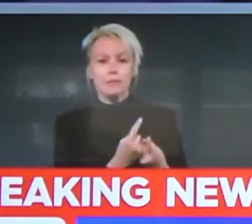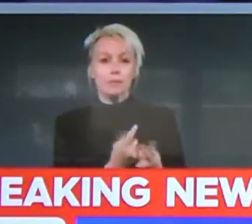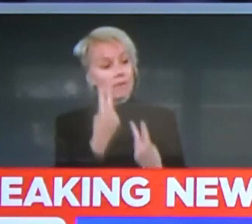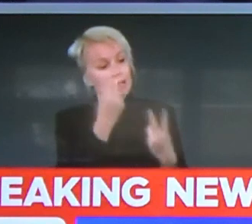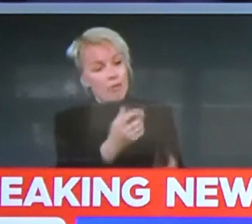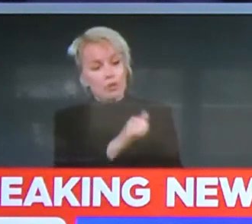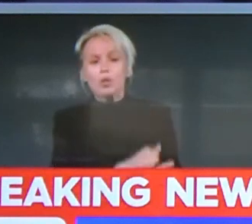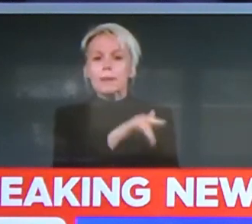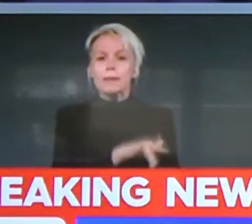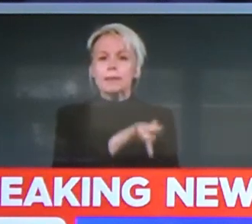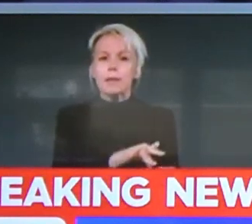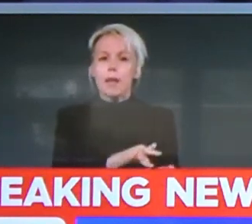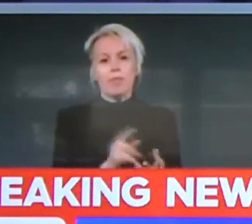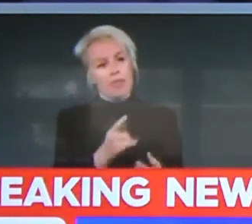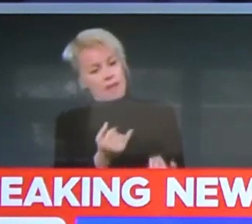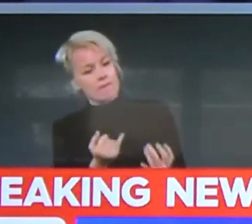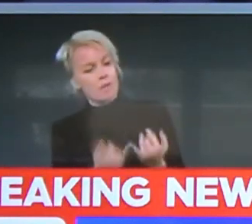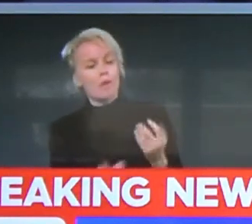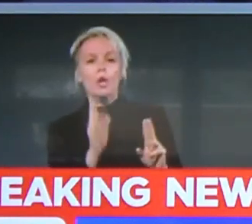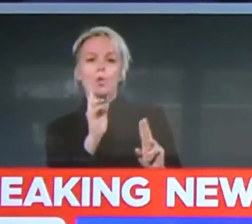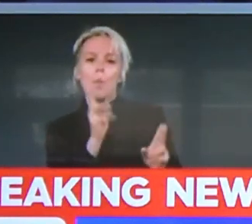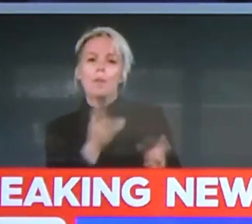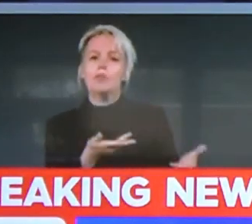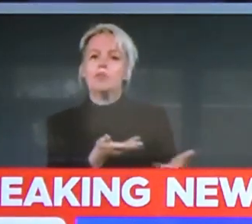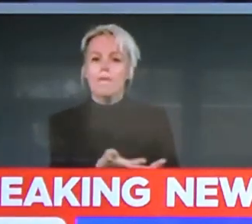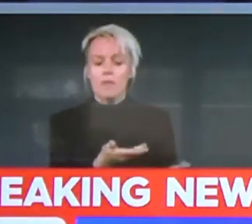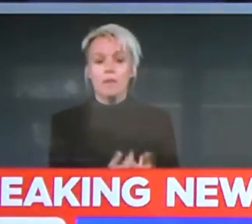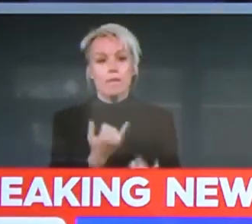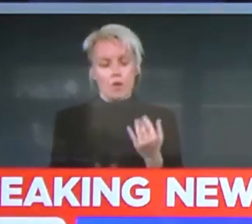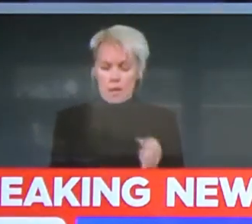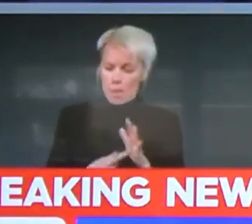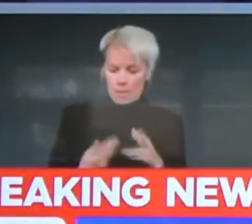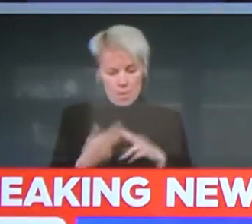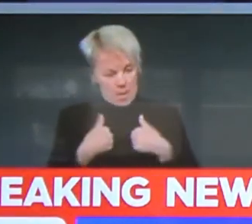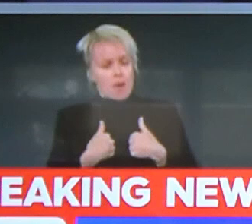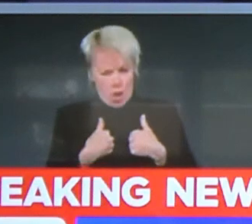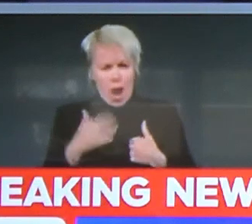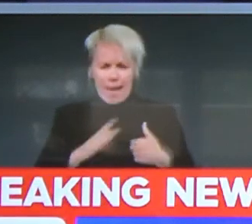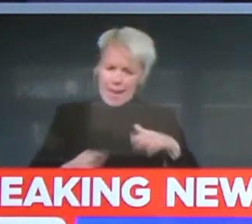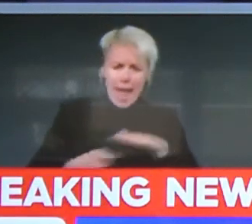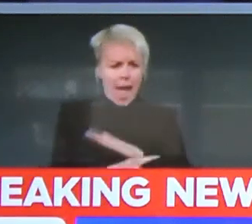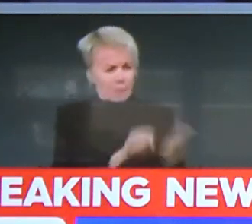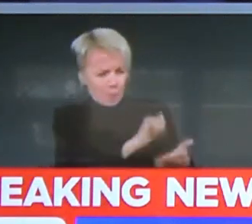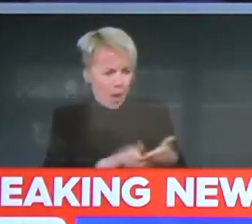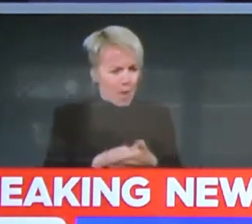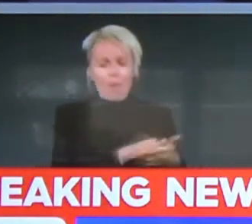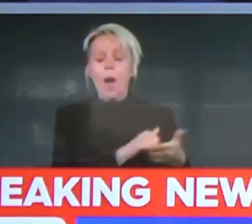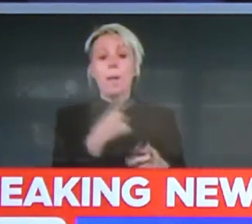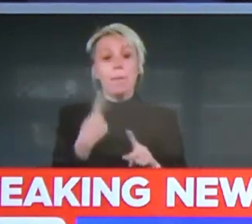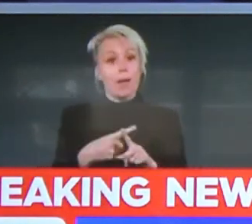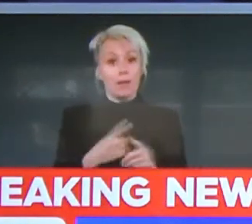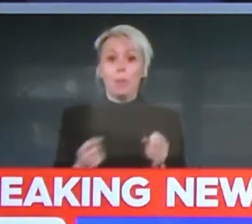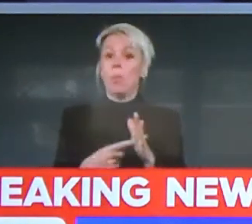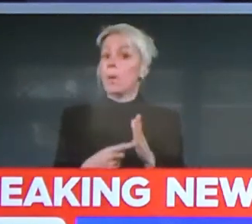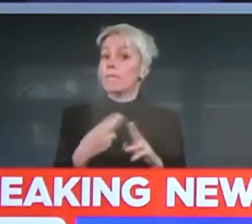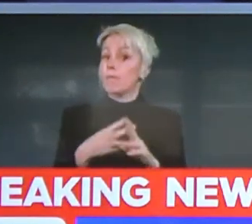important that they get access to these normal services. It's important for them because they need it. It's also important for our economy that it continues